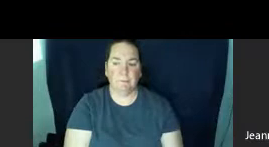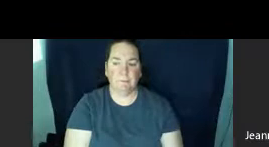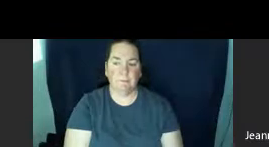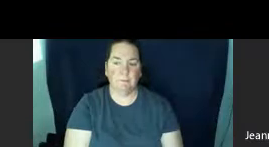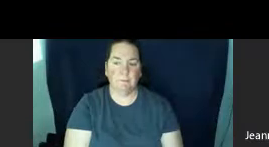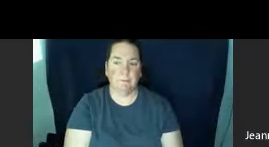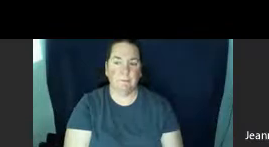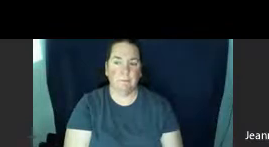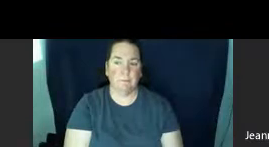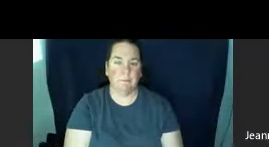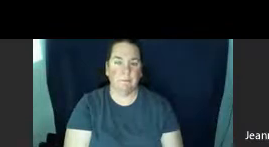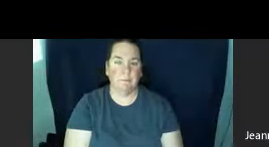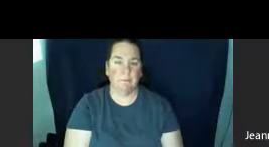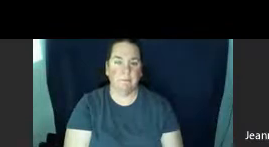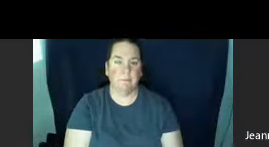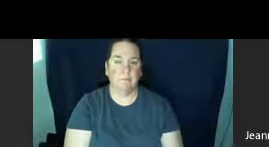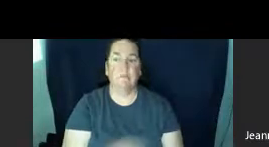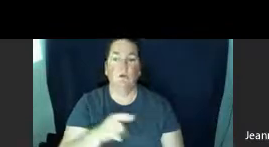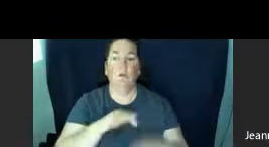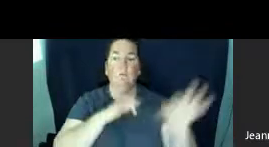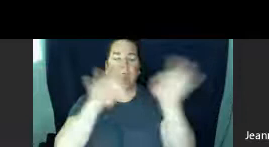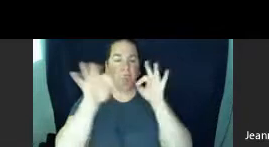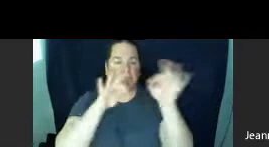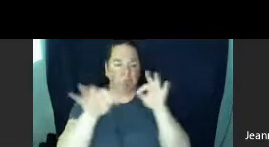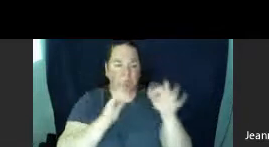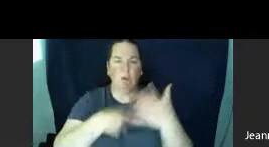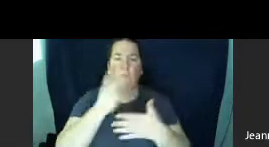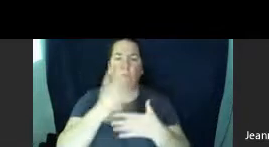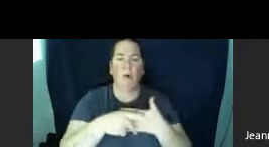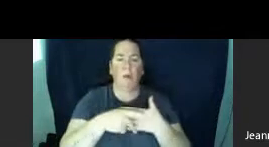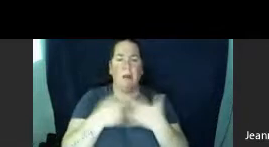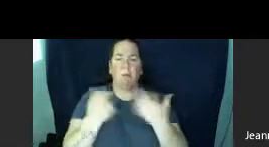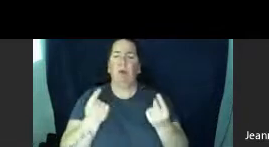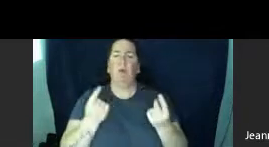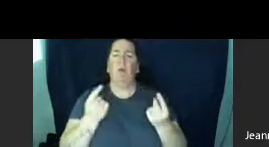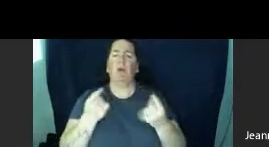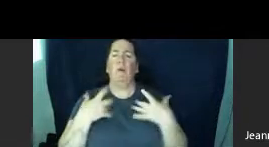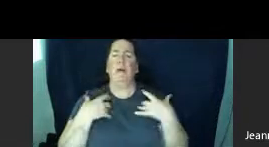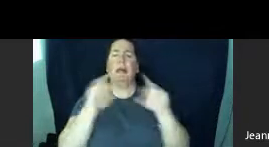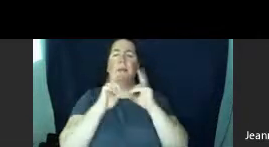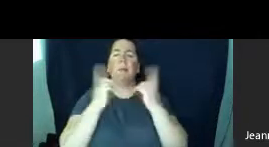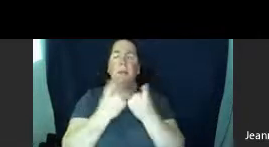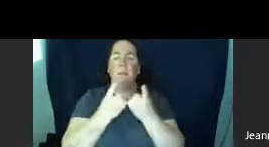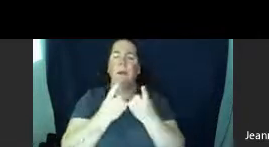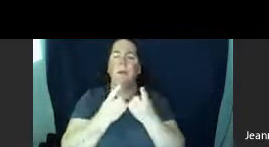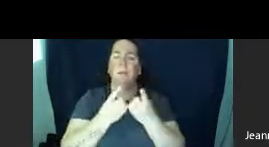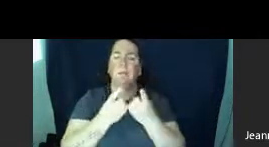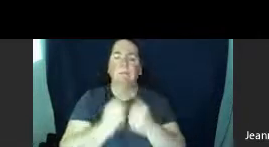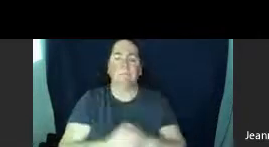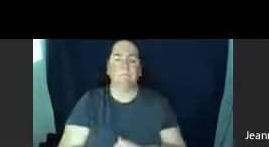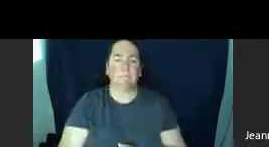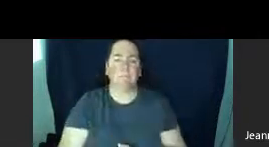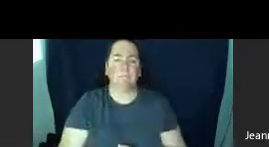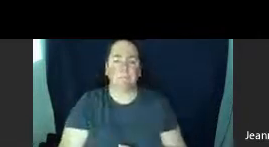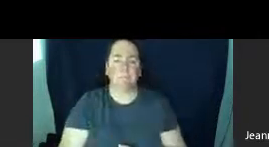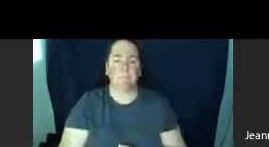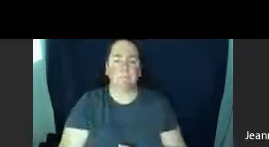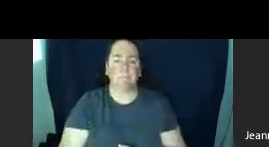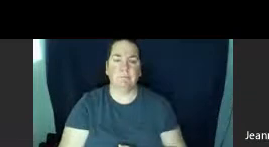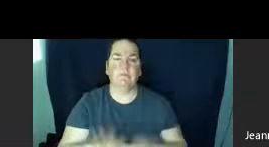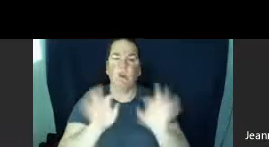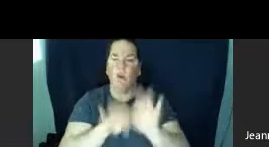I also just wanted to take a moment to talk about what our program does at the health department. So aside from sending these